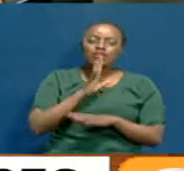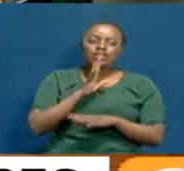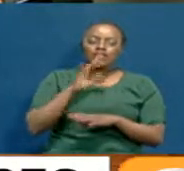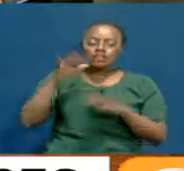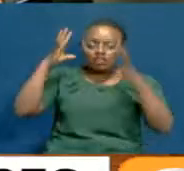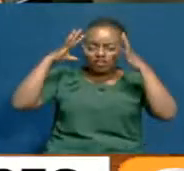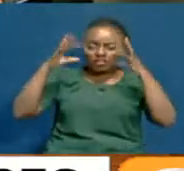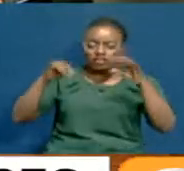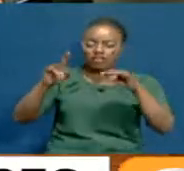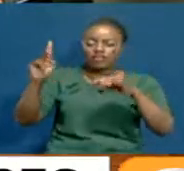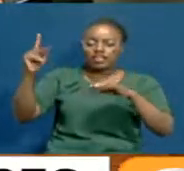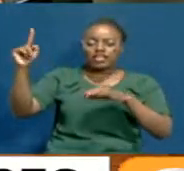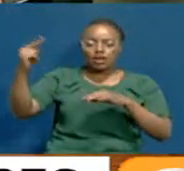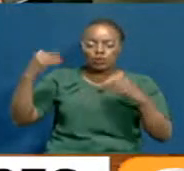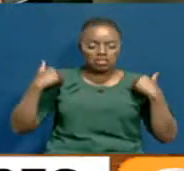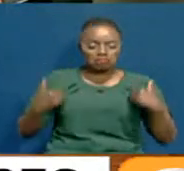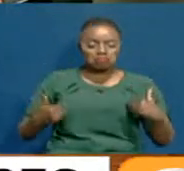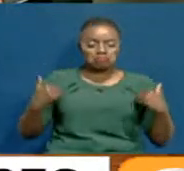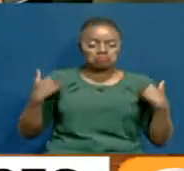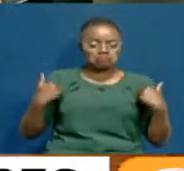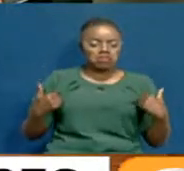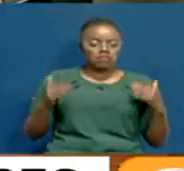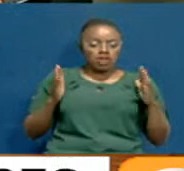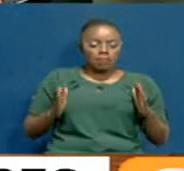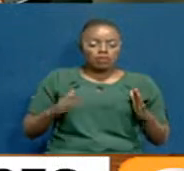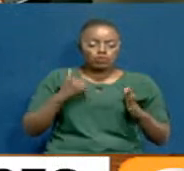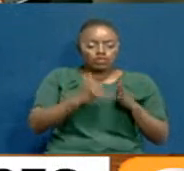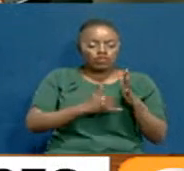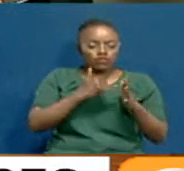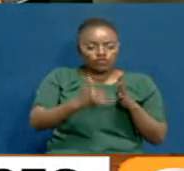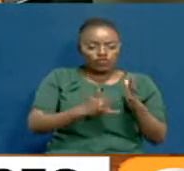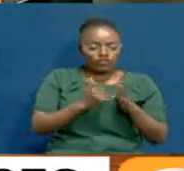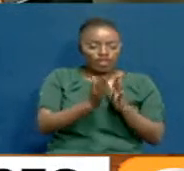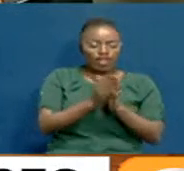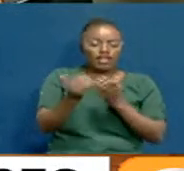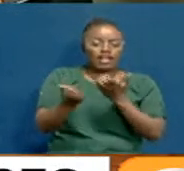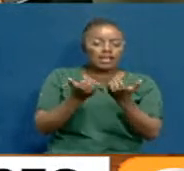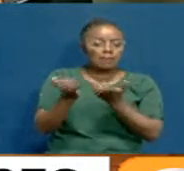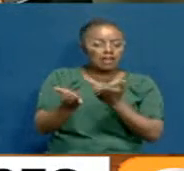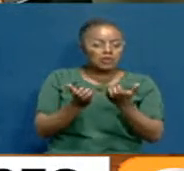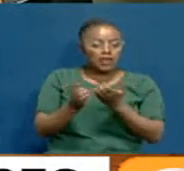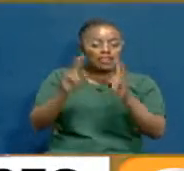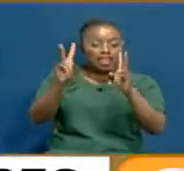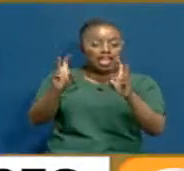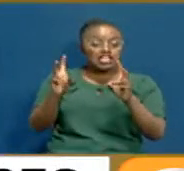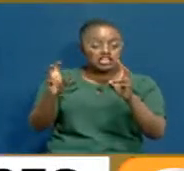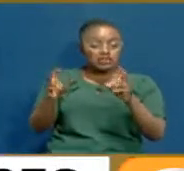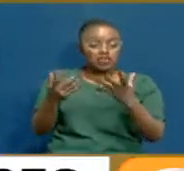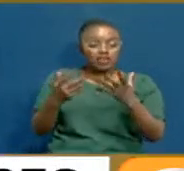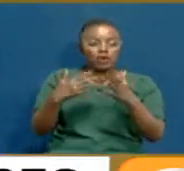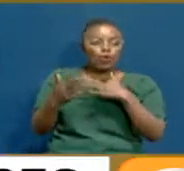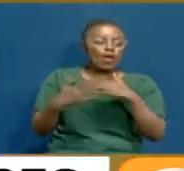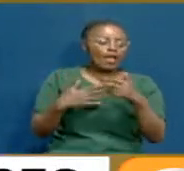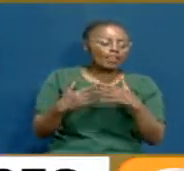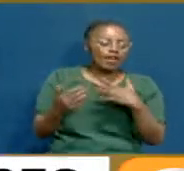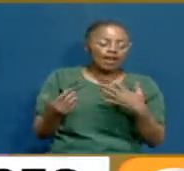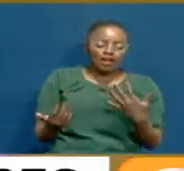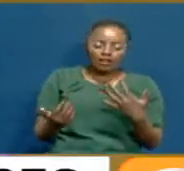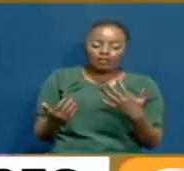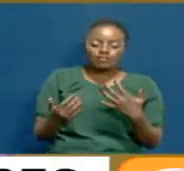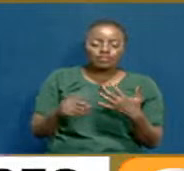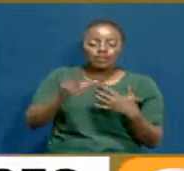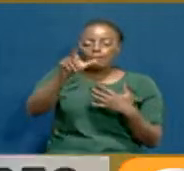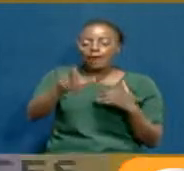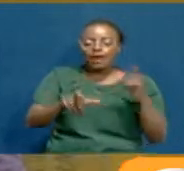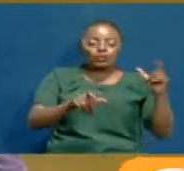position. She's part of Kenya Kwanza. For me, as someone who's in manufacturing and entrepreneurship, the issue is irrespective of what anyone